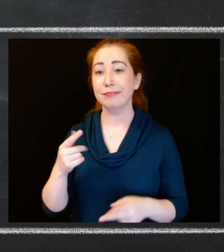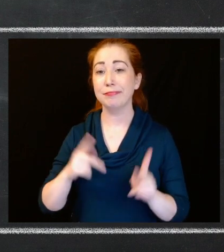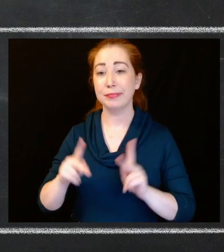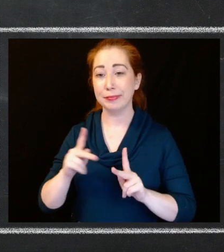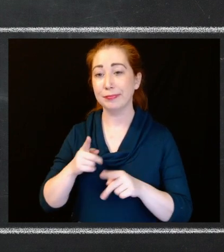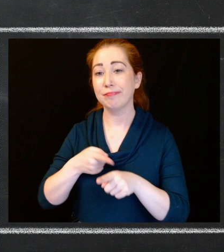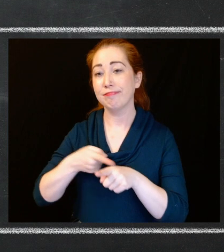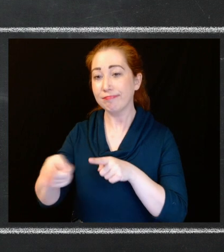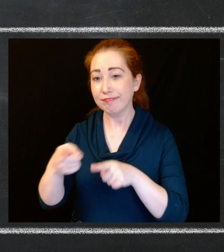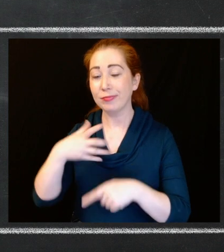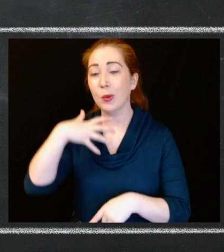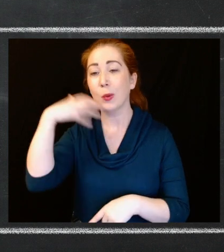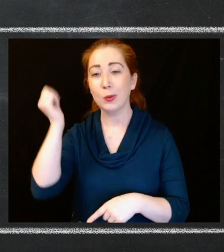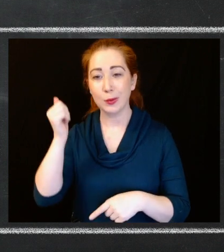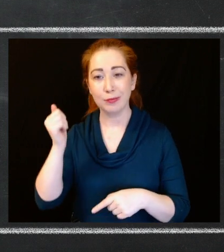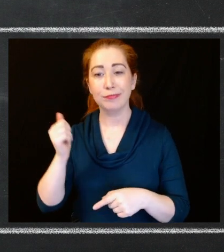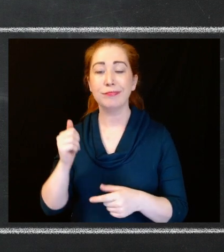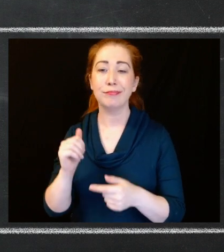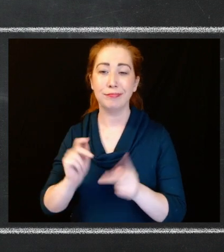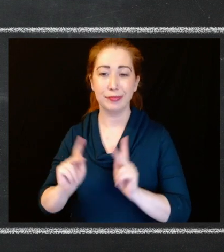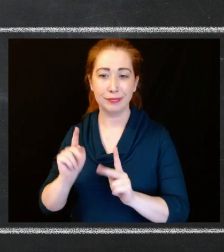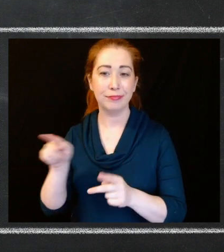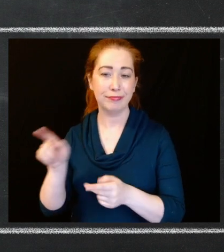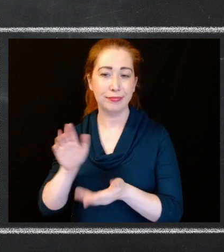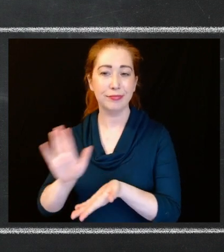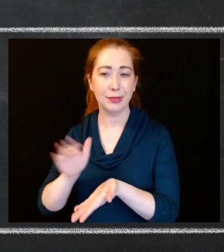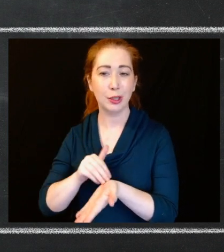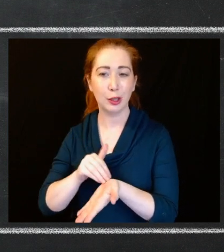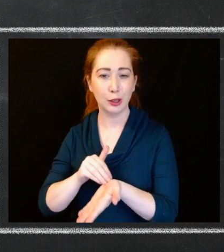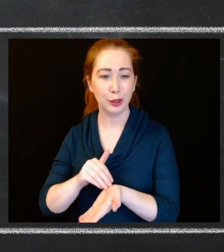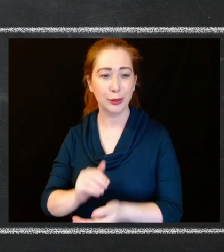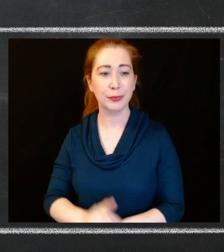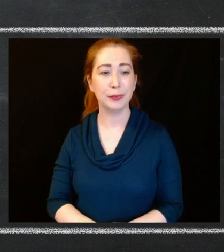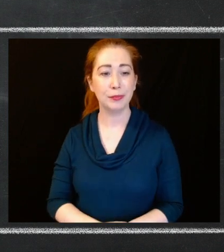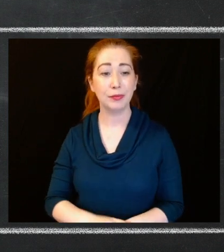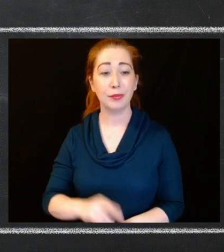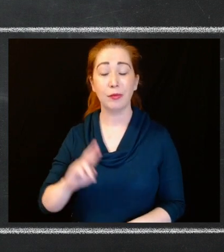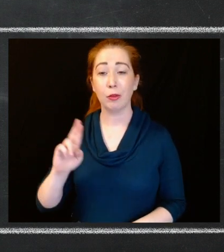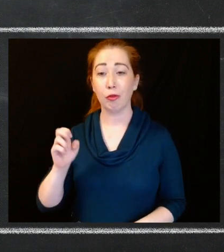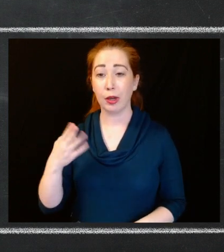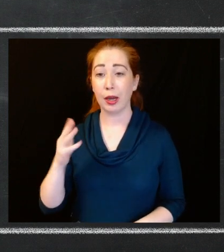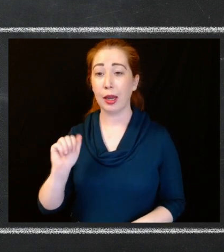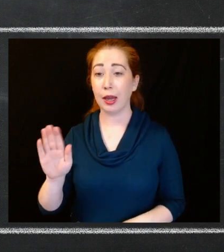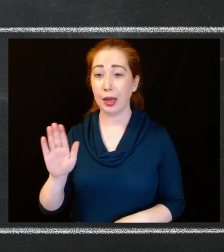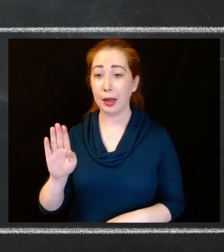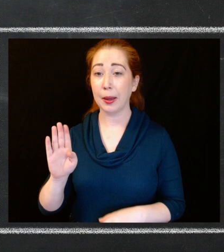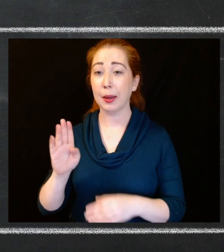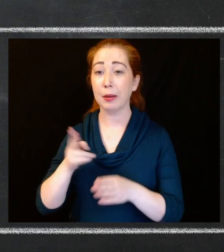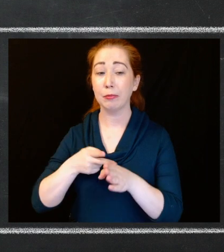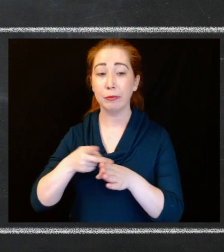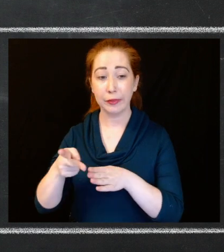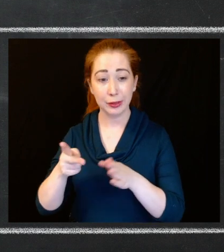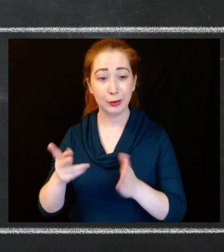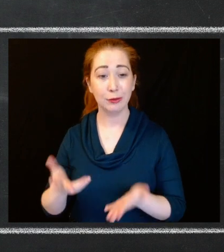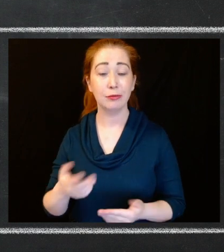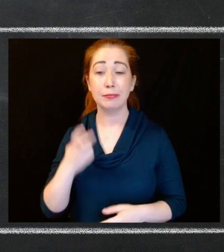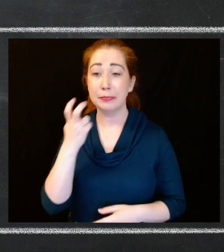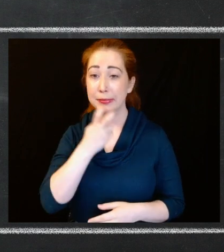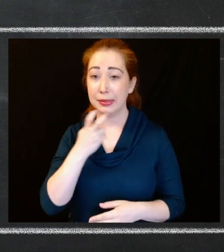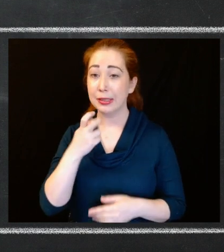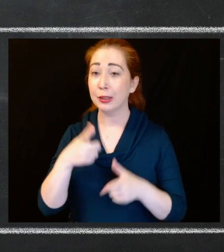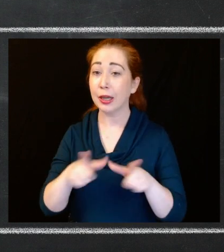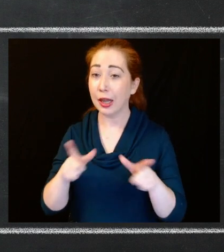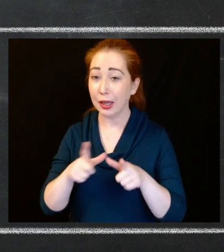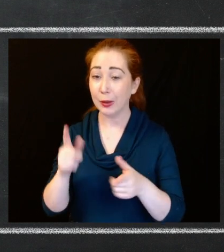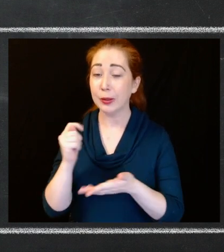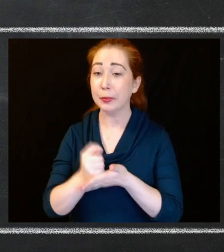Rehabilitation professionals, such as speech-language pathologists, occupational therapists, physical therapists, and